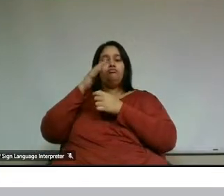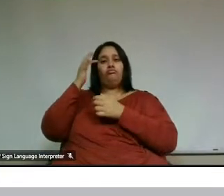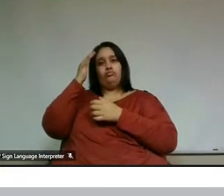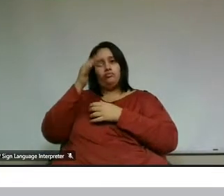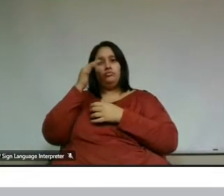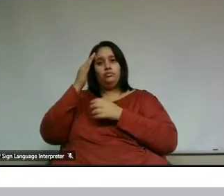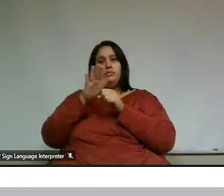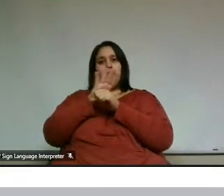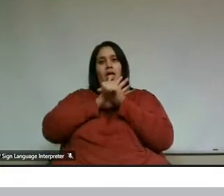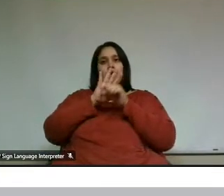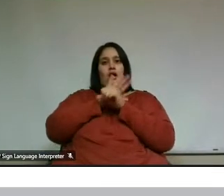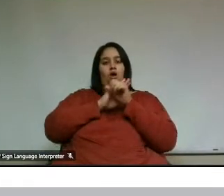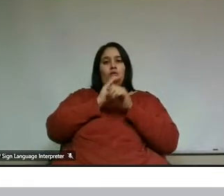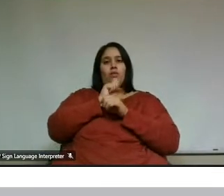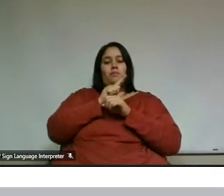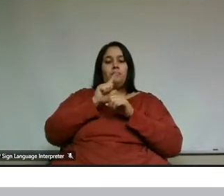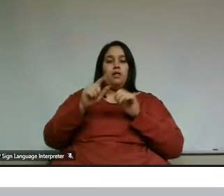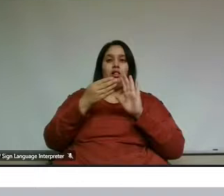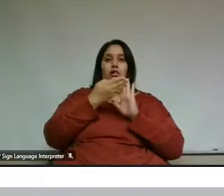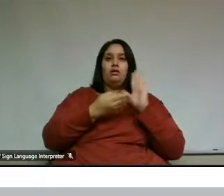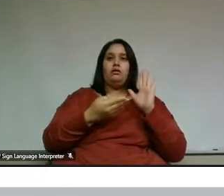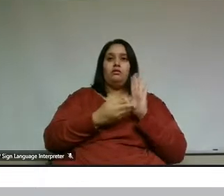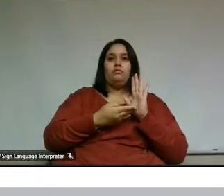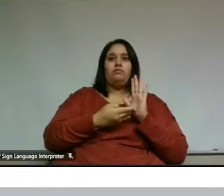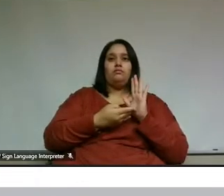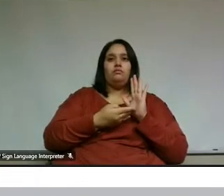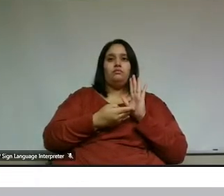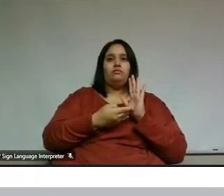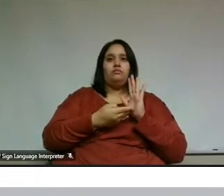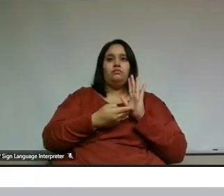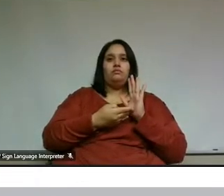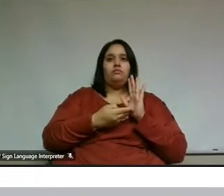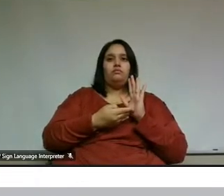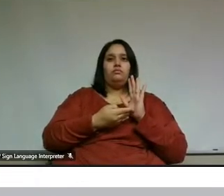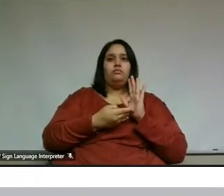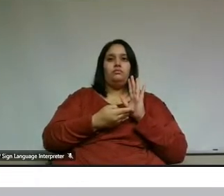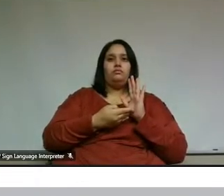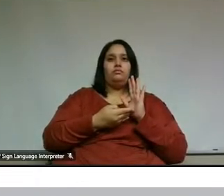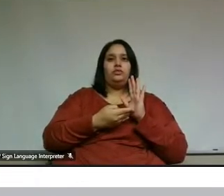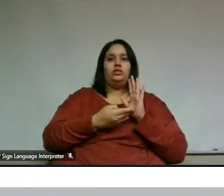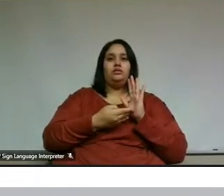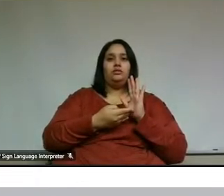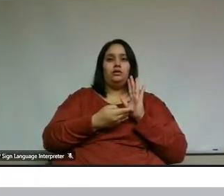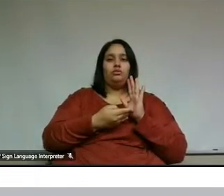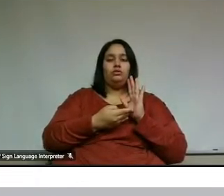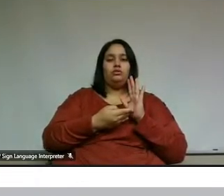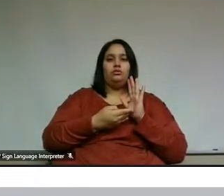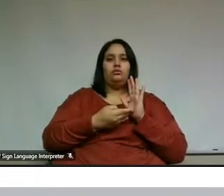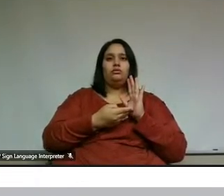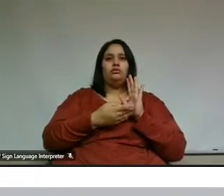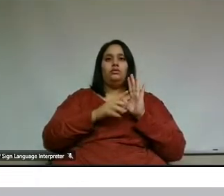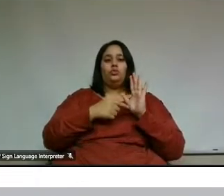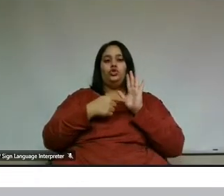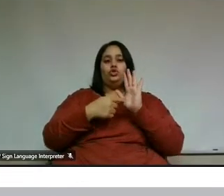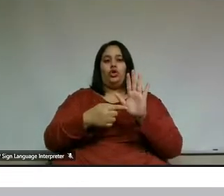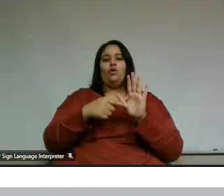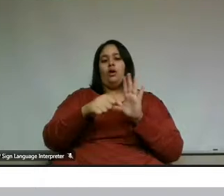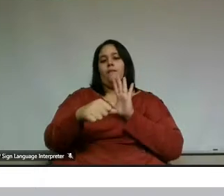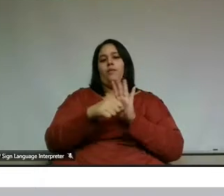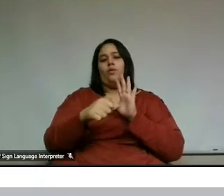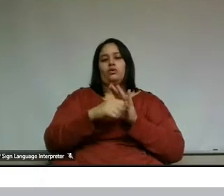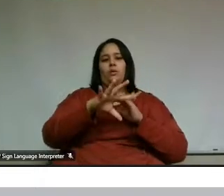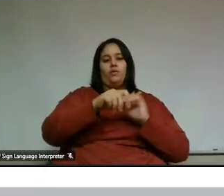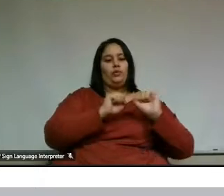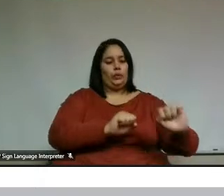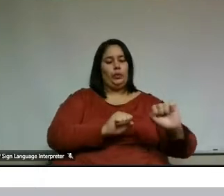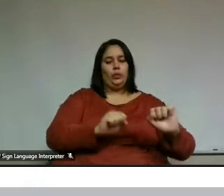the roads in municipalities are proven to be of provincial significance, then